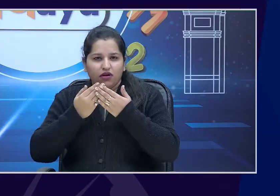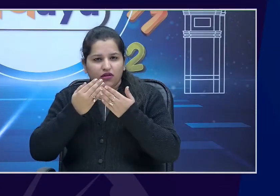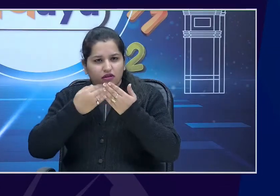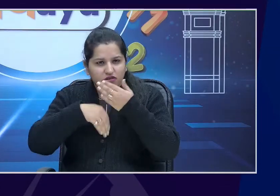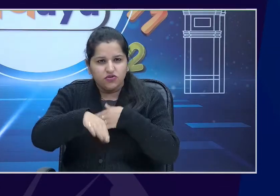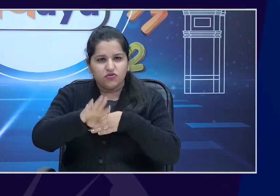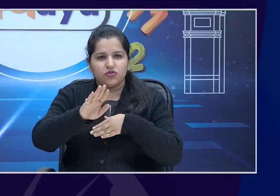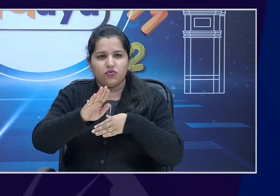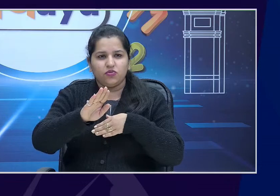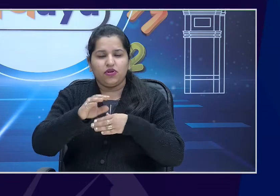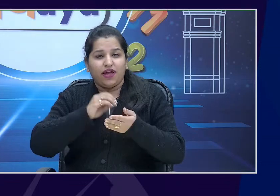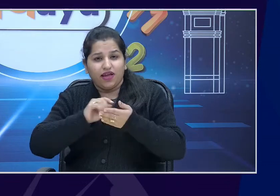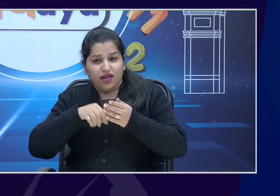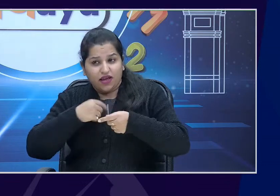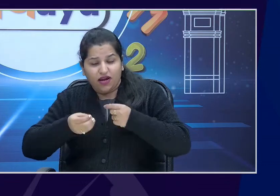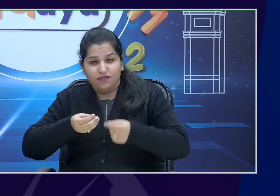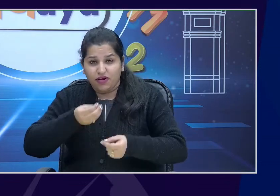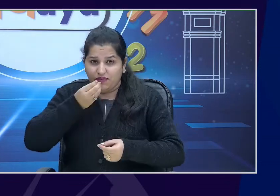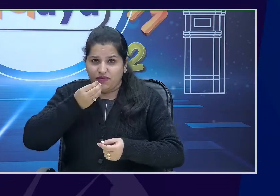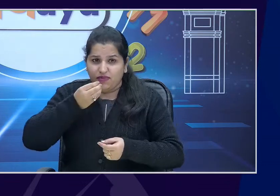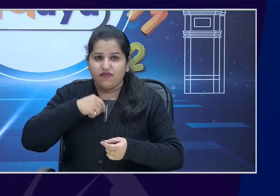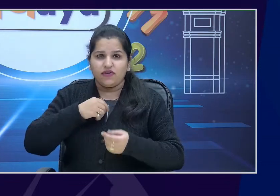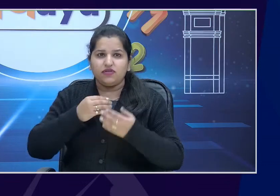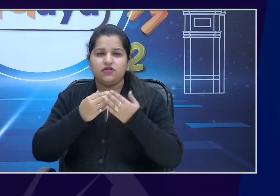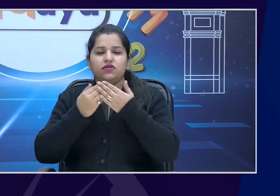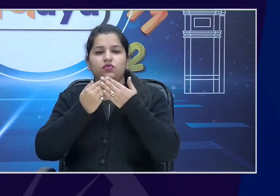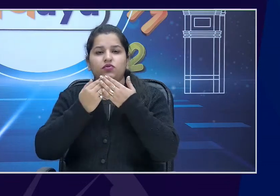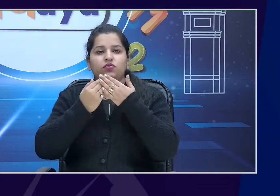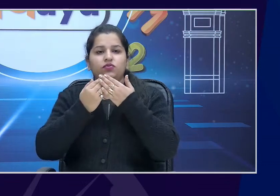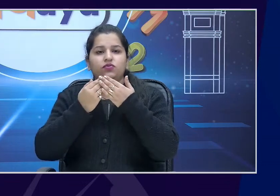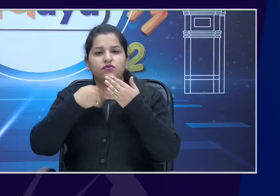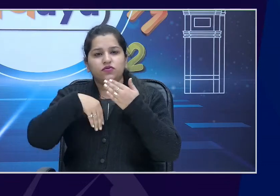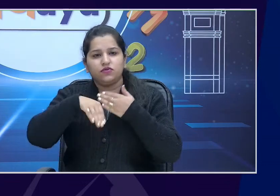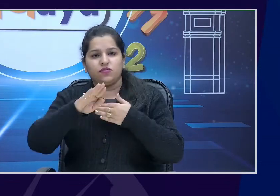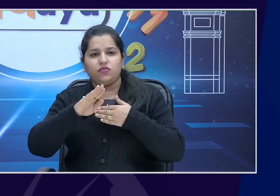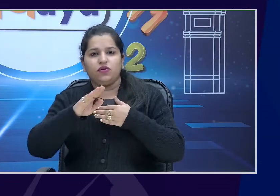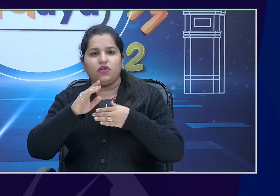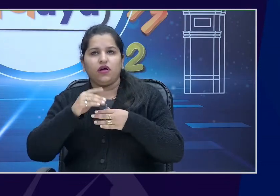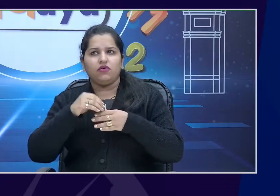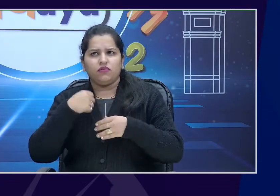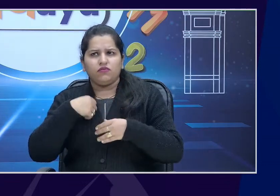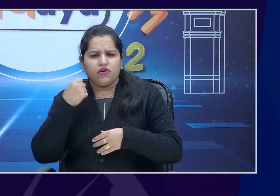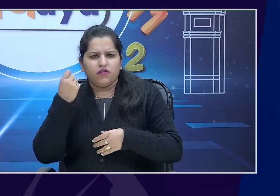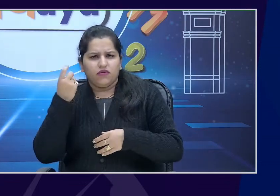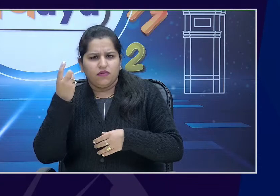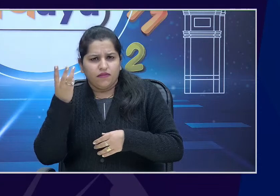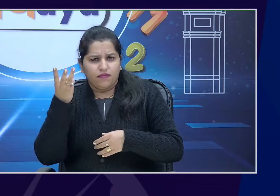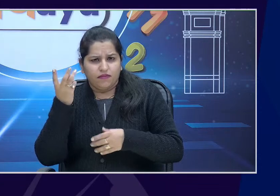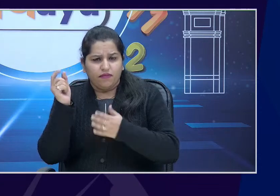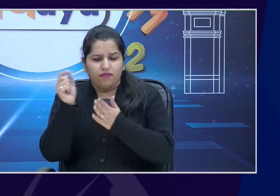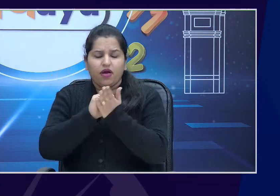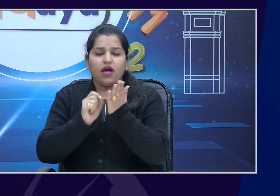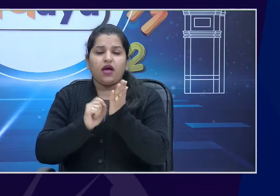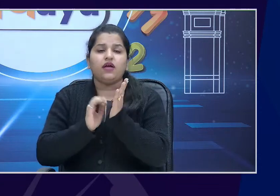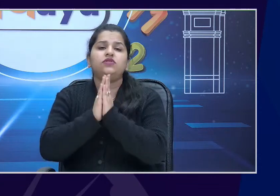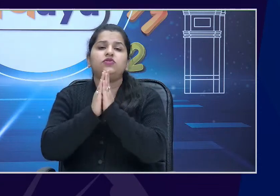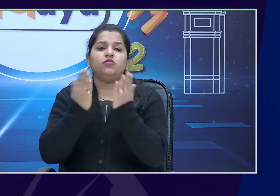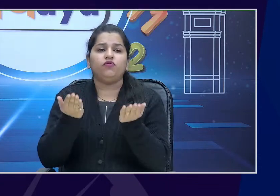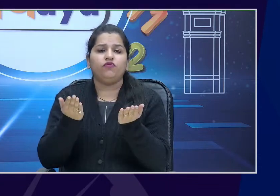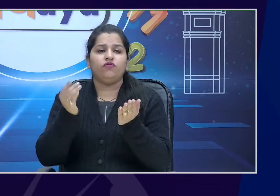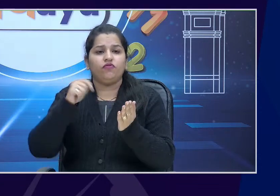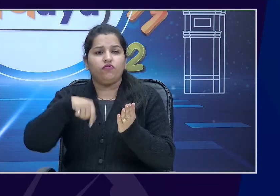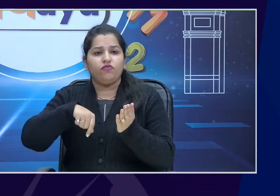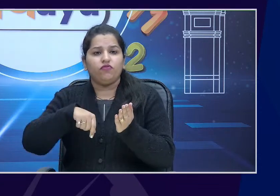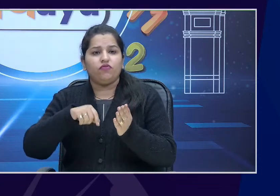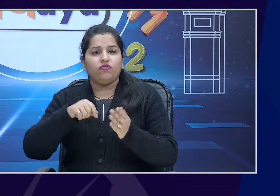Then what happened? What happened? I did not do the maths homework. Then once I did not do, I forgot to do maths